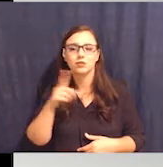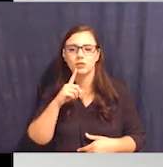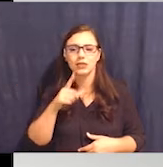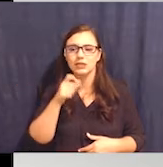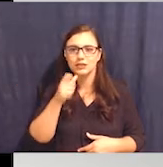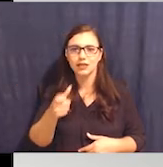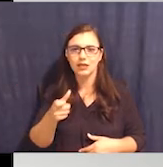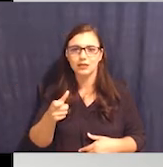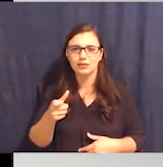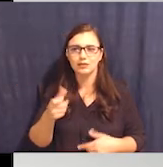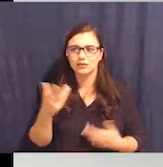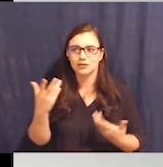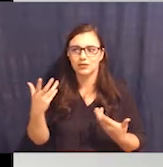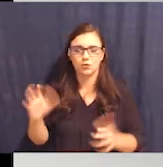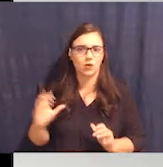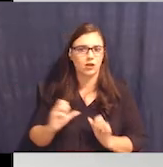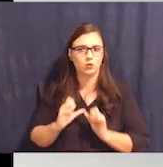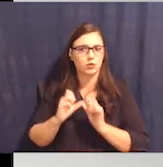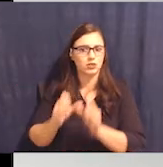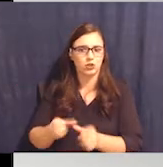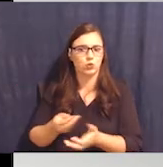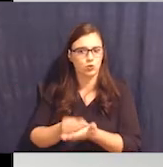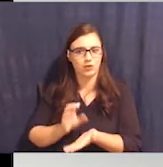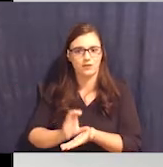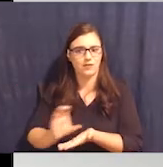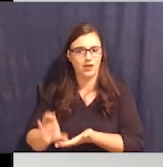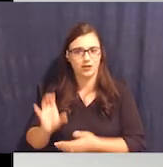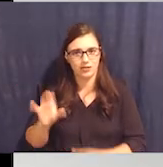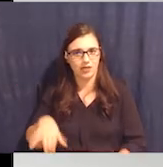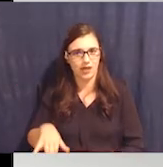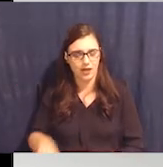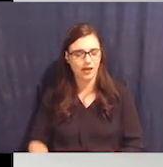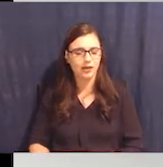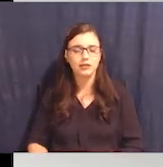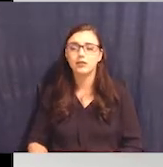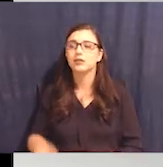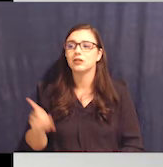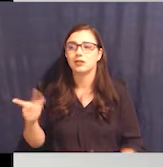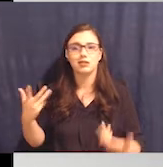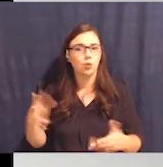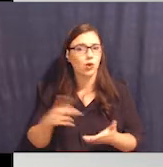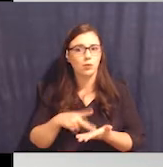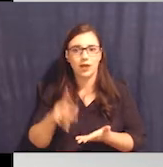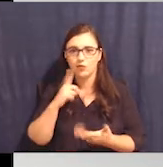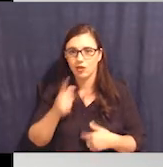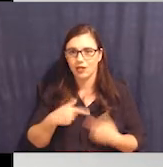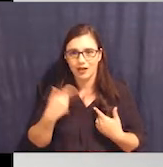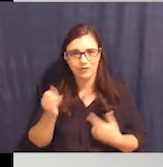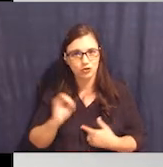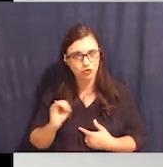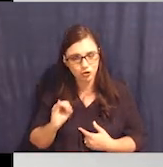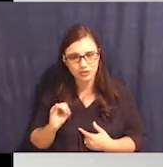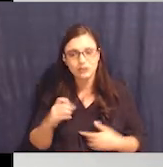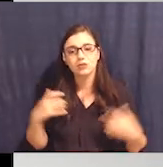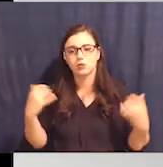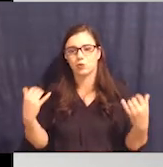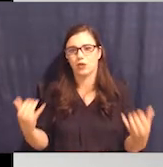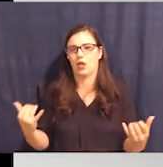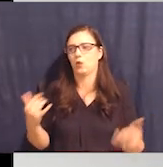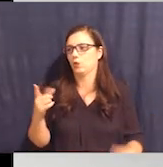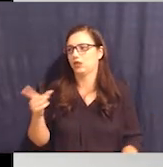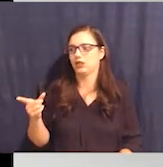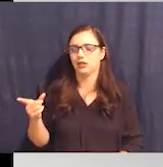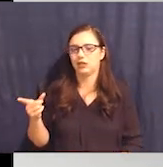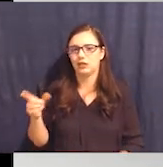didn't, basically it came down to, he didn't want to continue to fund it. He didn't want to pay for the life insurance. All of a